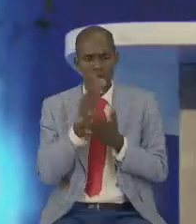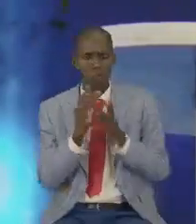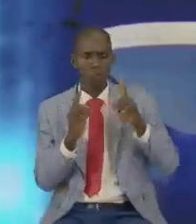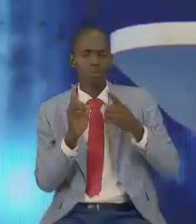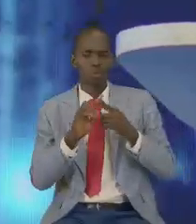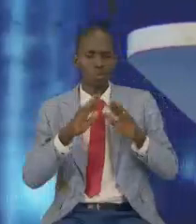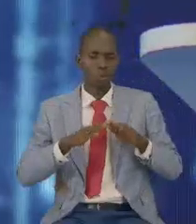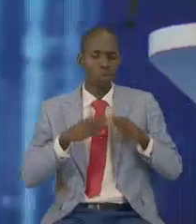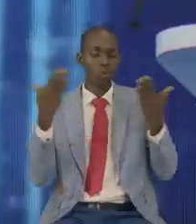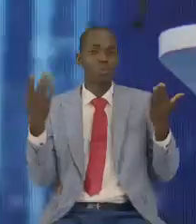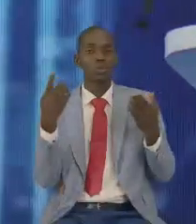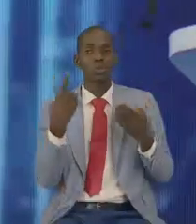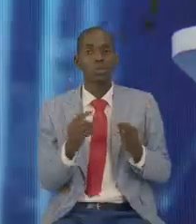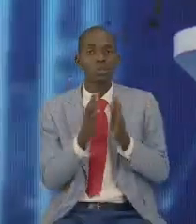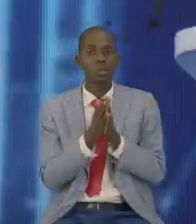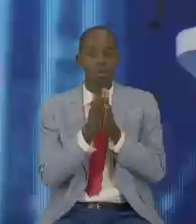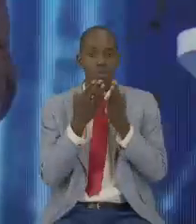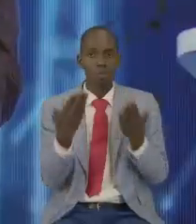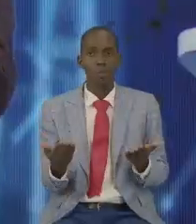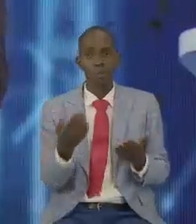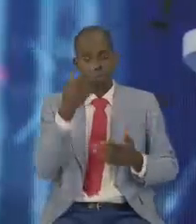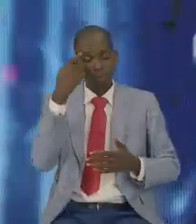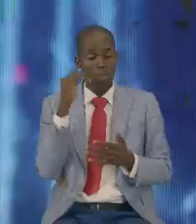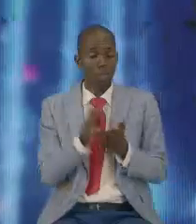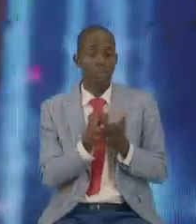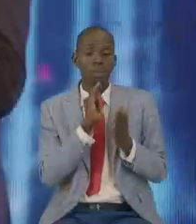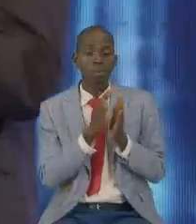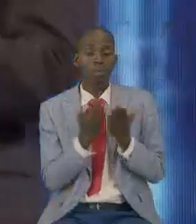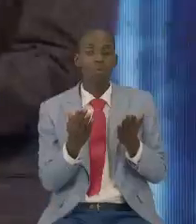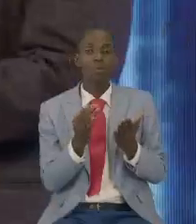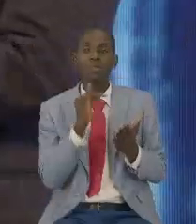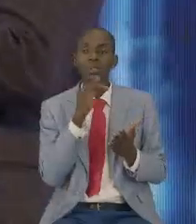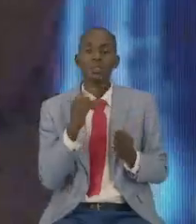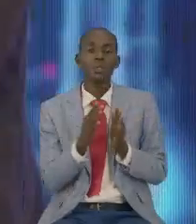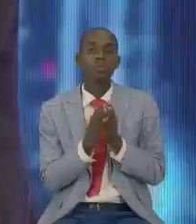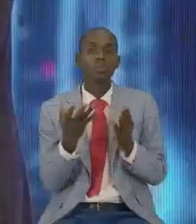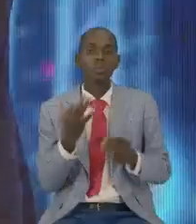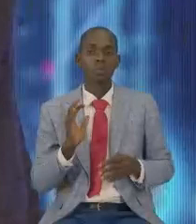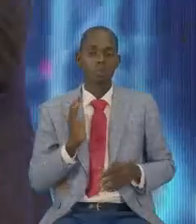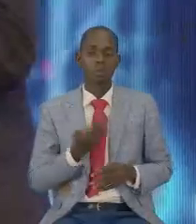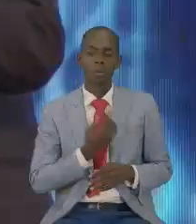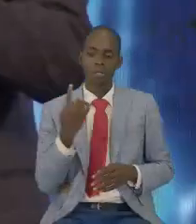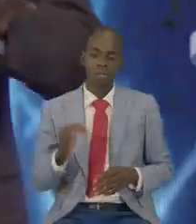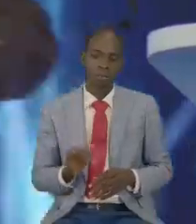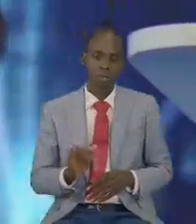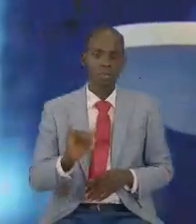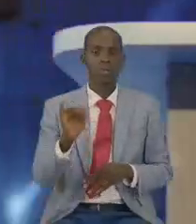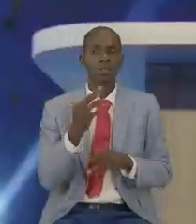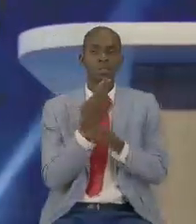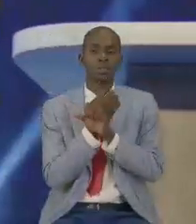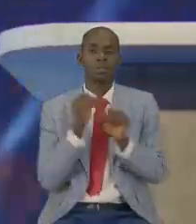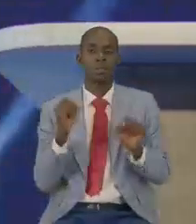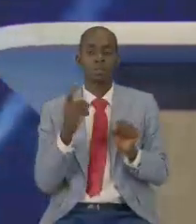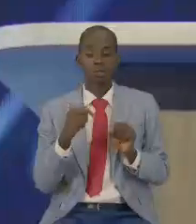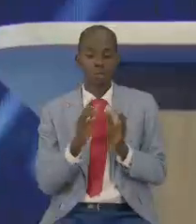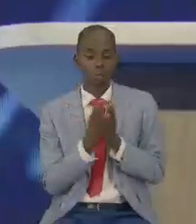eternal redemption. And the book that contains the power, manifestation of the Lord for